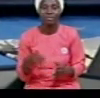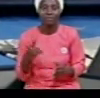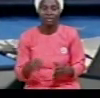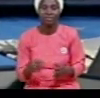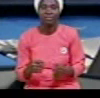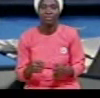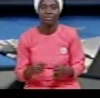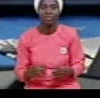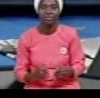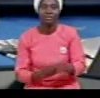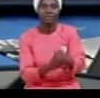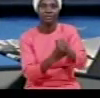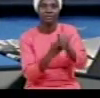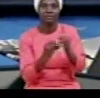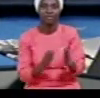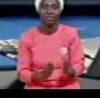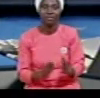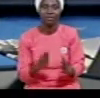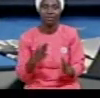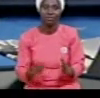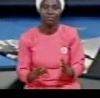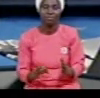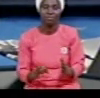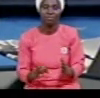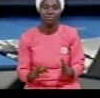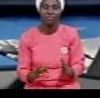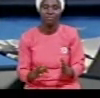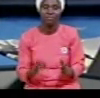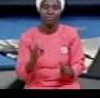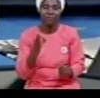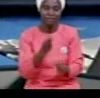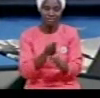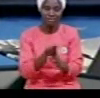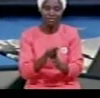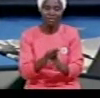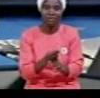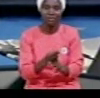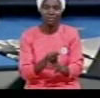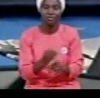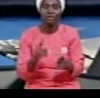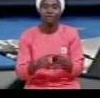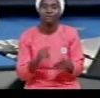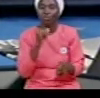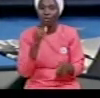On uncommon day, to uncommon global congregation,